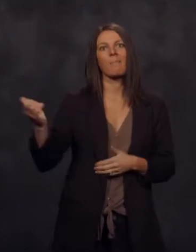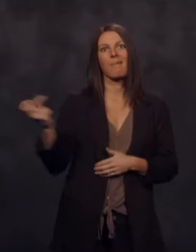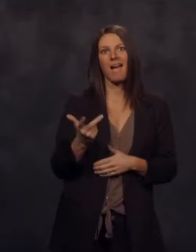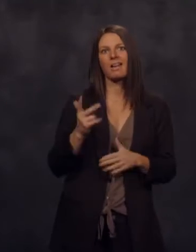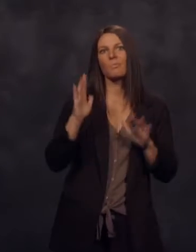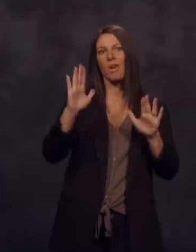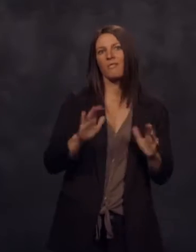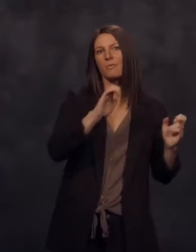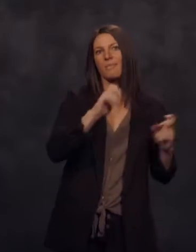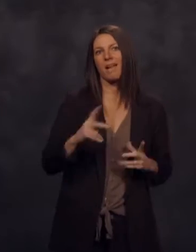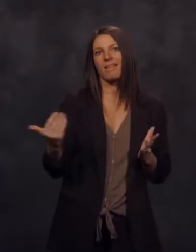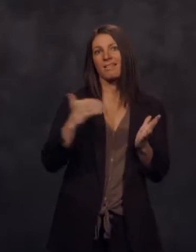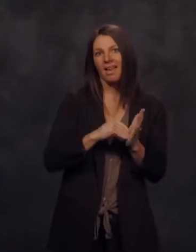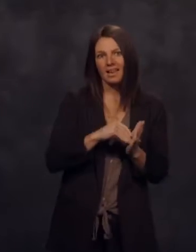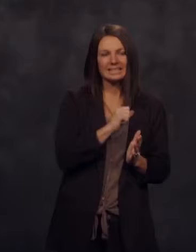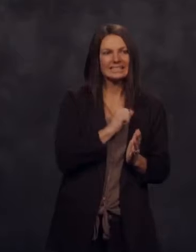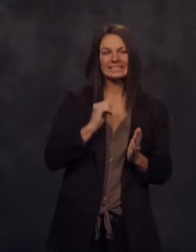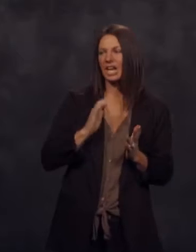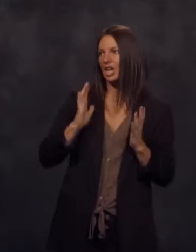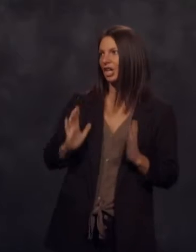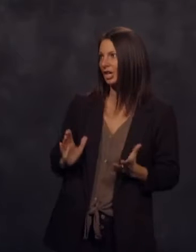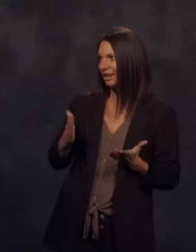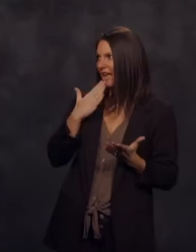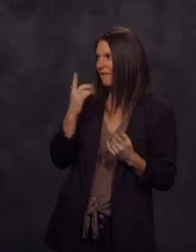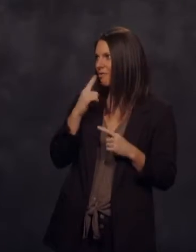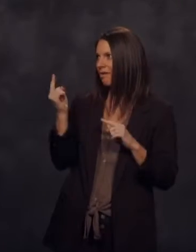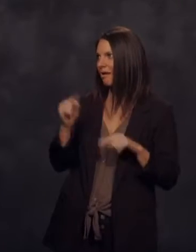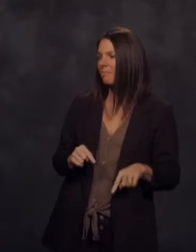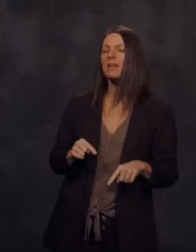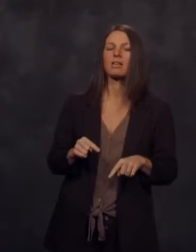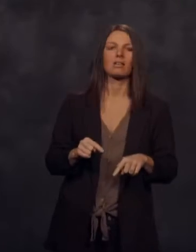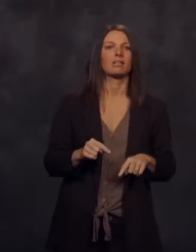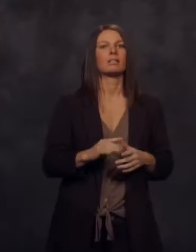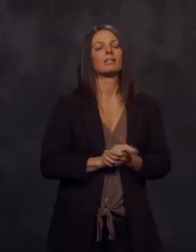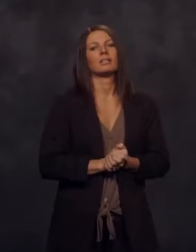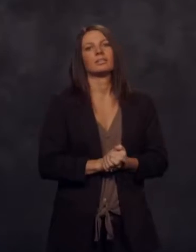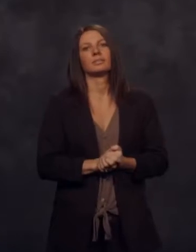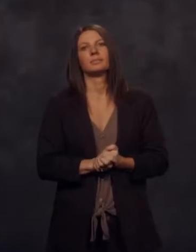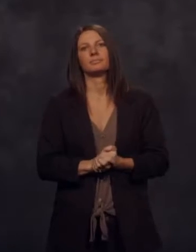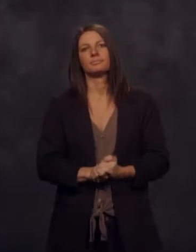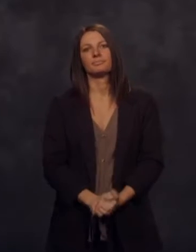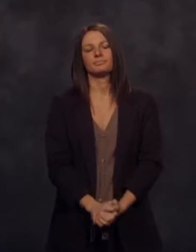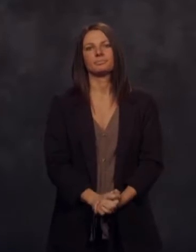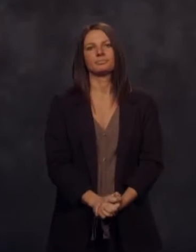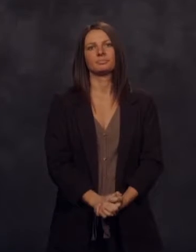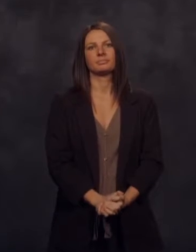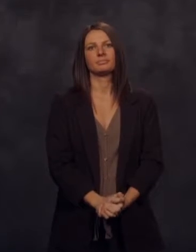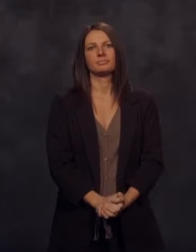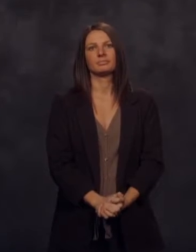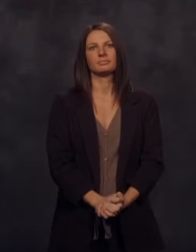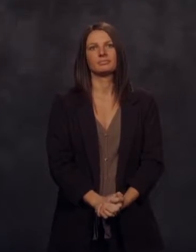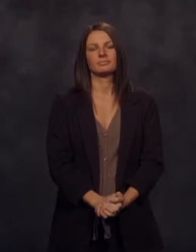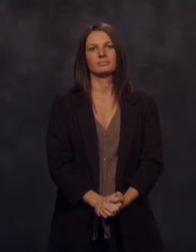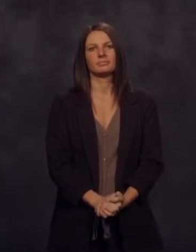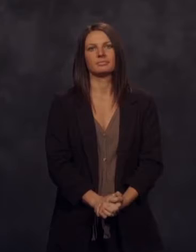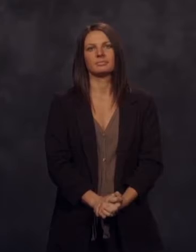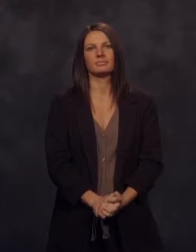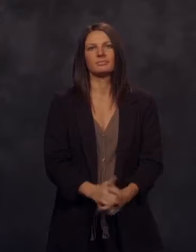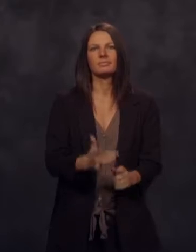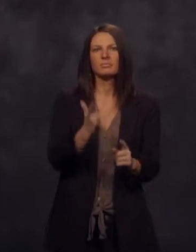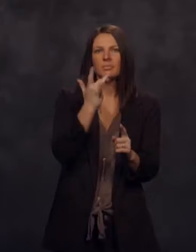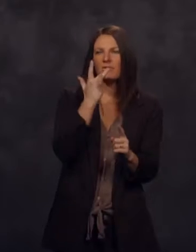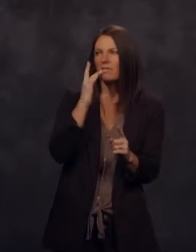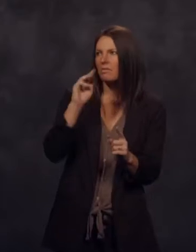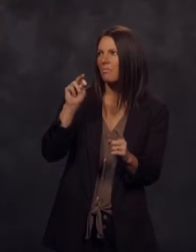be here, and Senator, and thank you for being here. Marie, thank you. Do you prefer